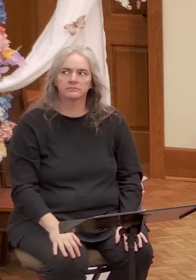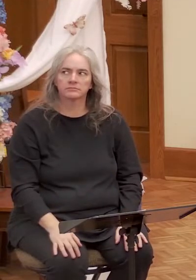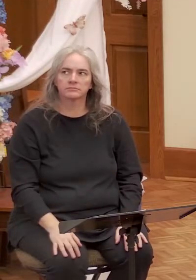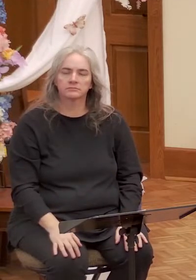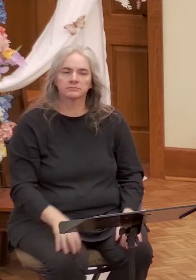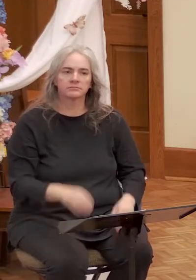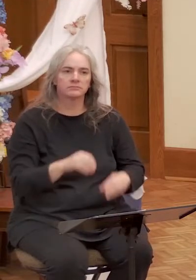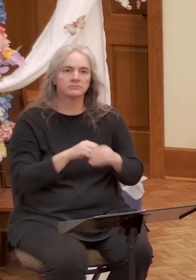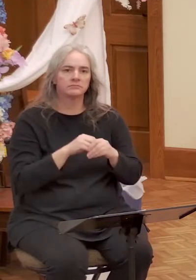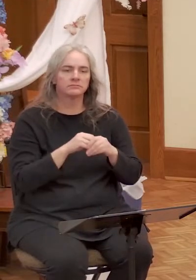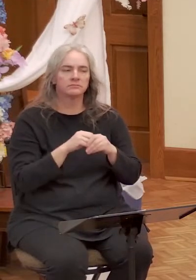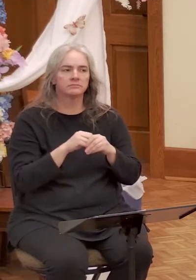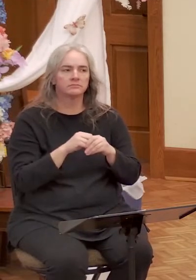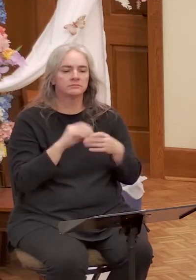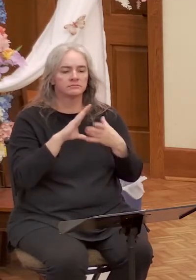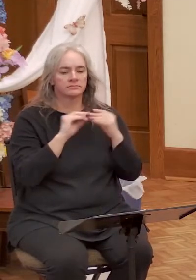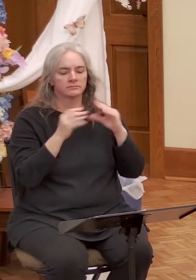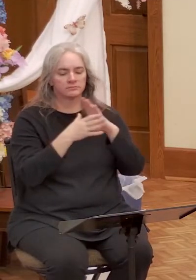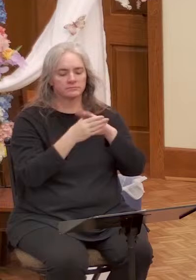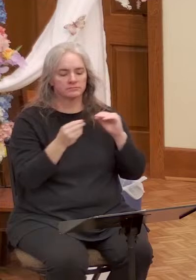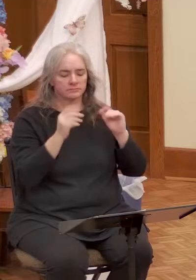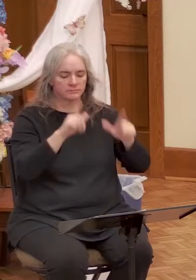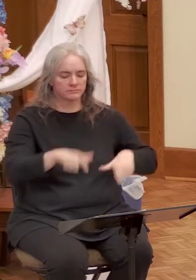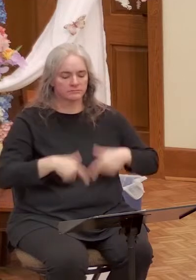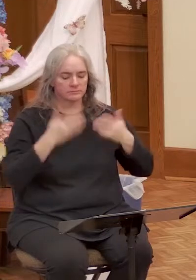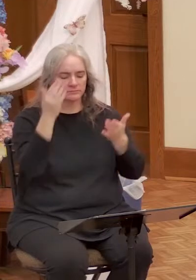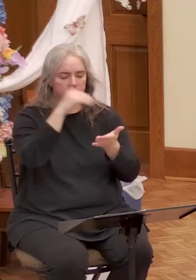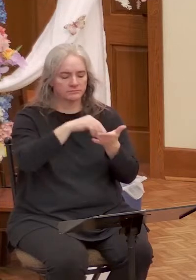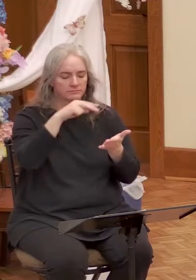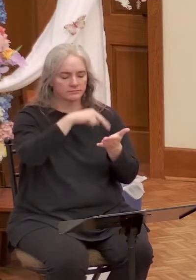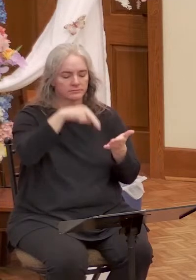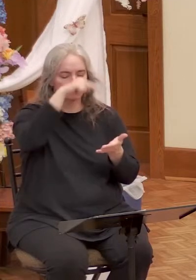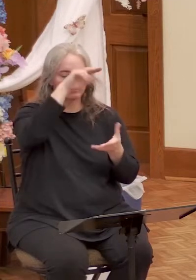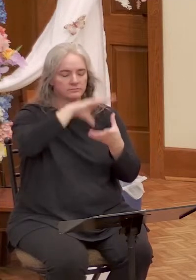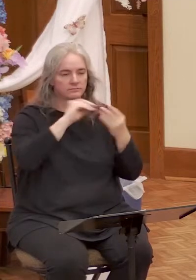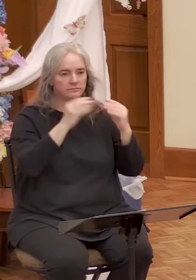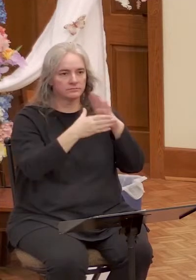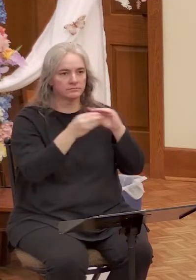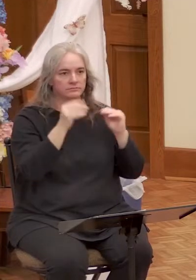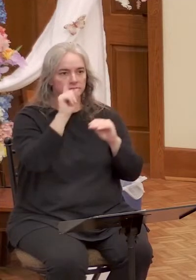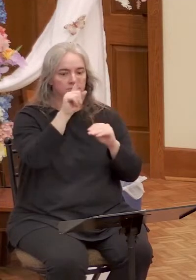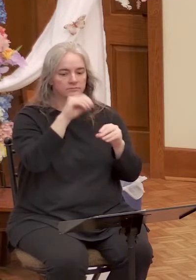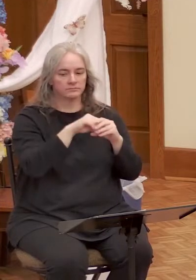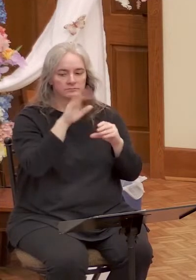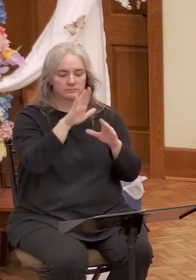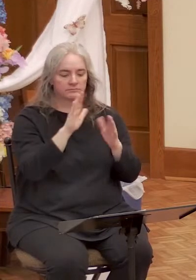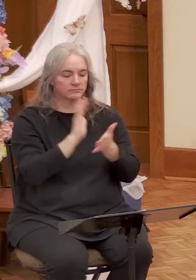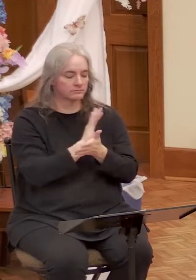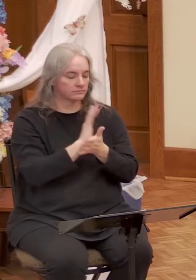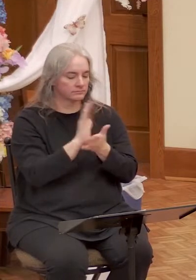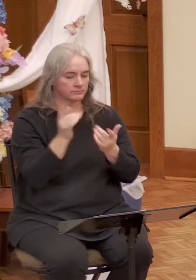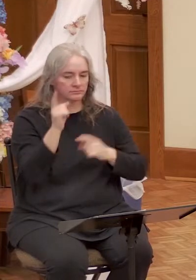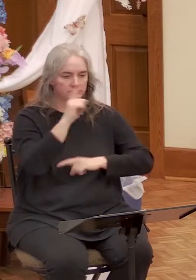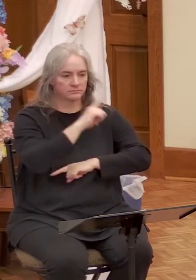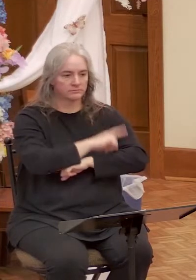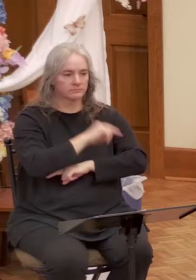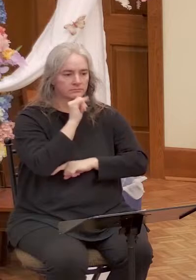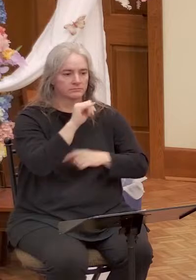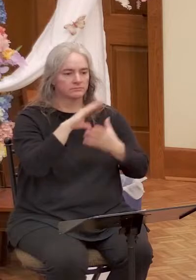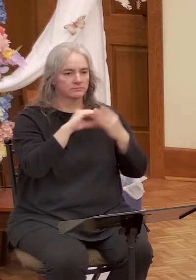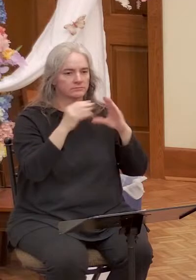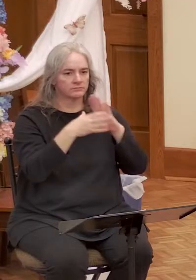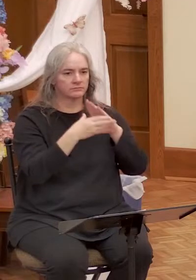In our series of resurrection stories, the one that is handed out on your handout sheet today is the story